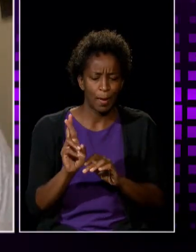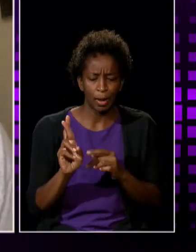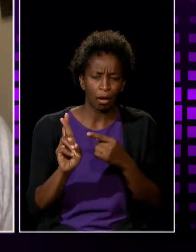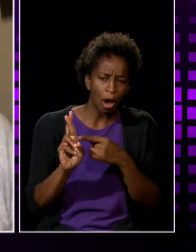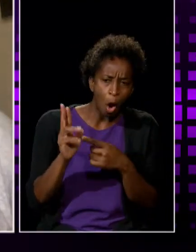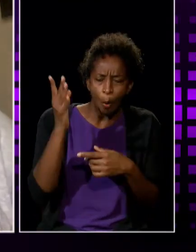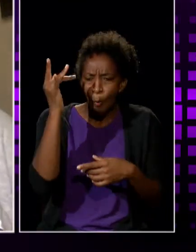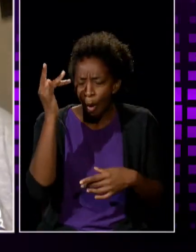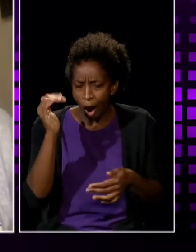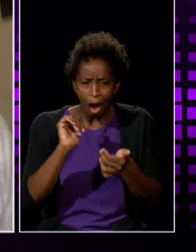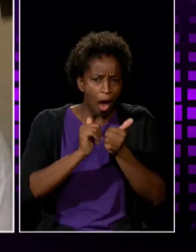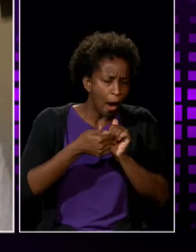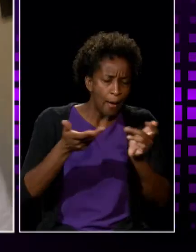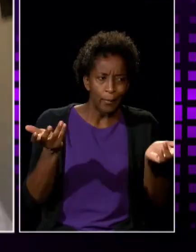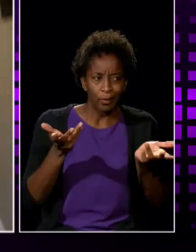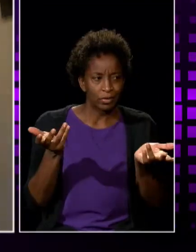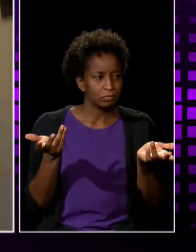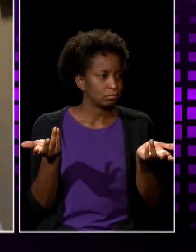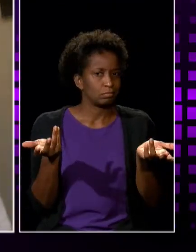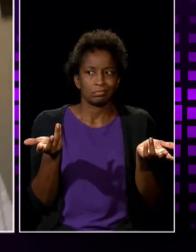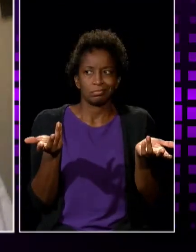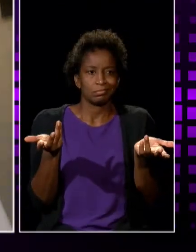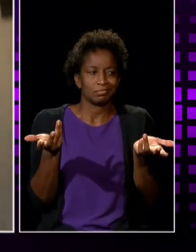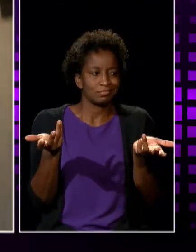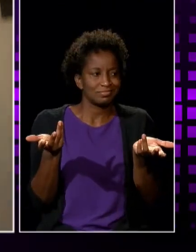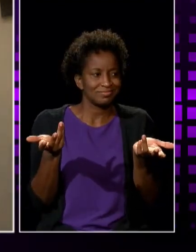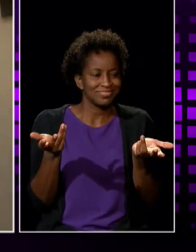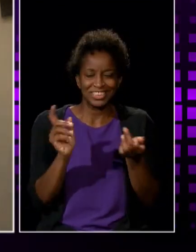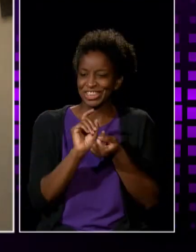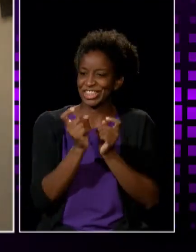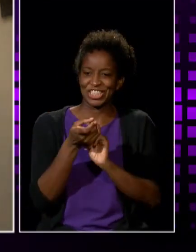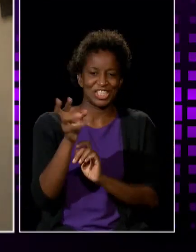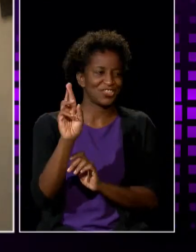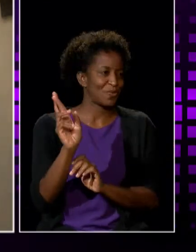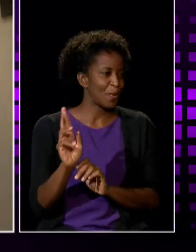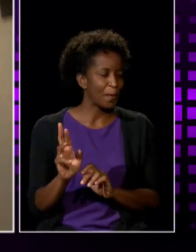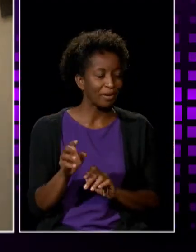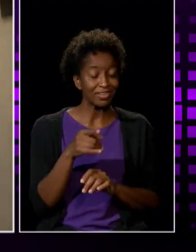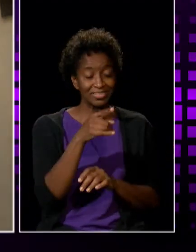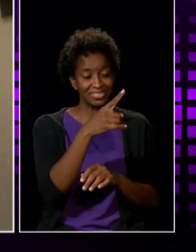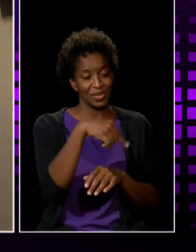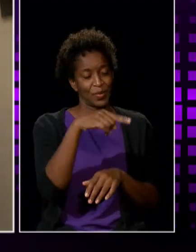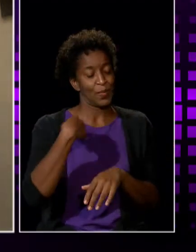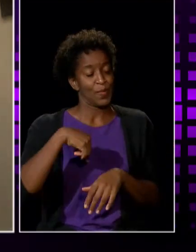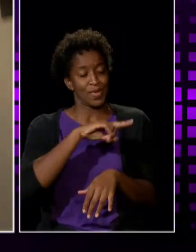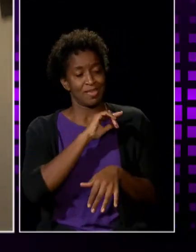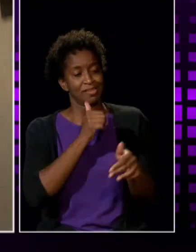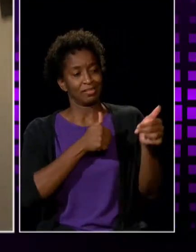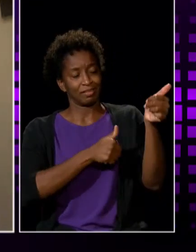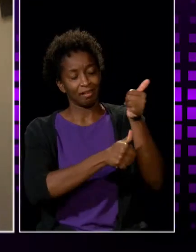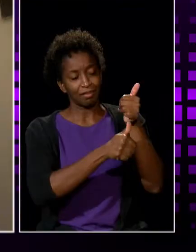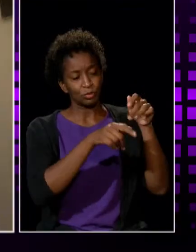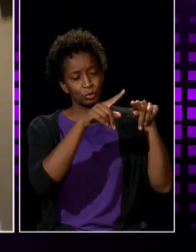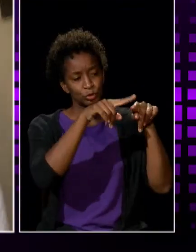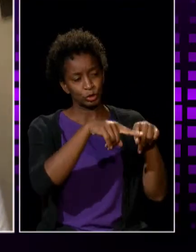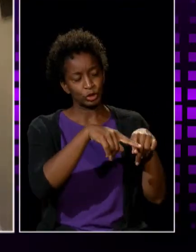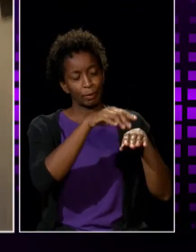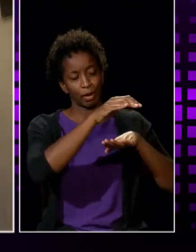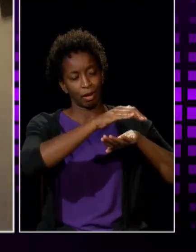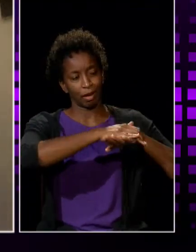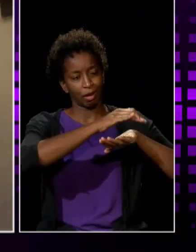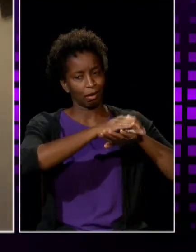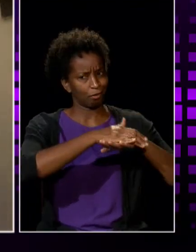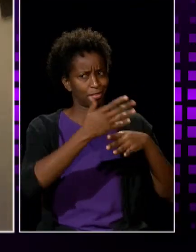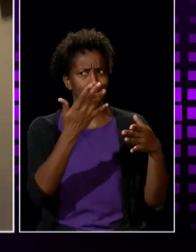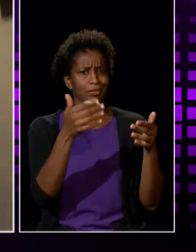I'm a Barbadian, or I had to say it's going to become a Barbadian. We're going to cut those ties with England, and then for me too, I will be honest with myself as